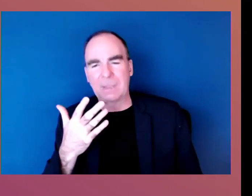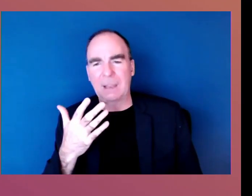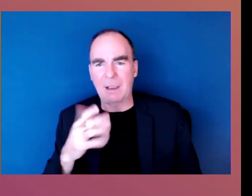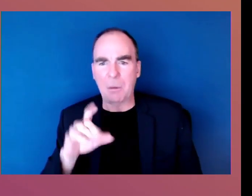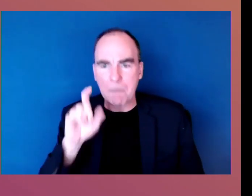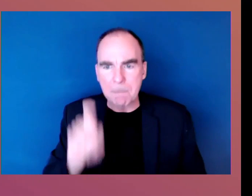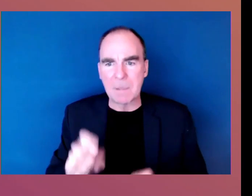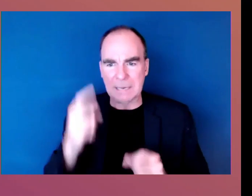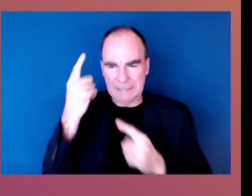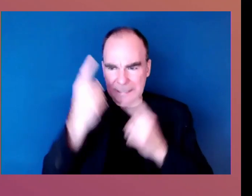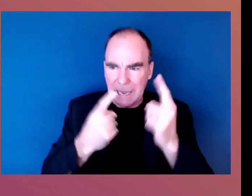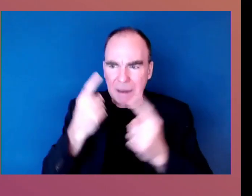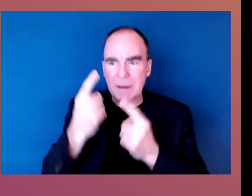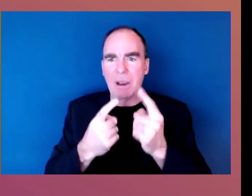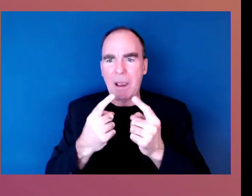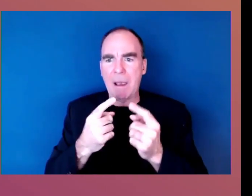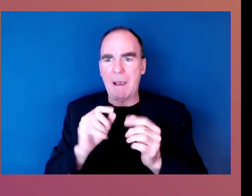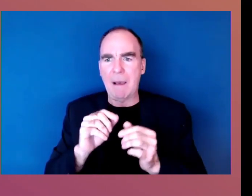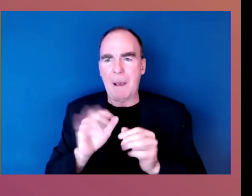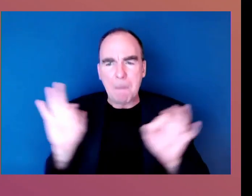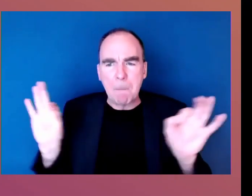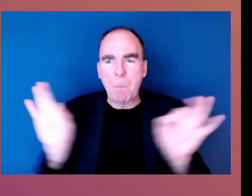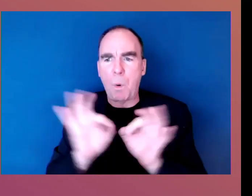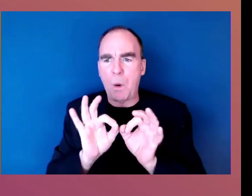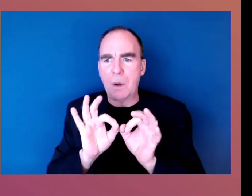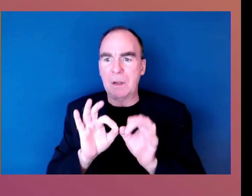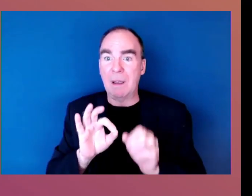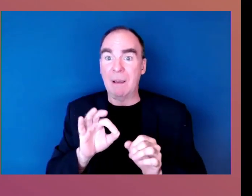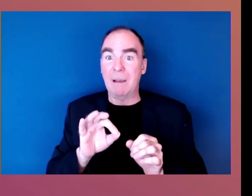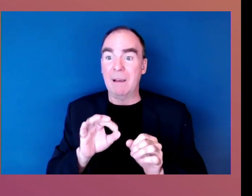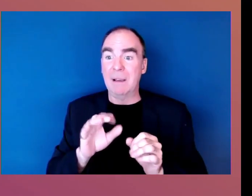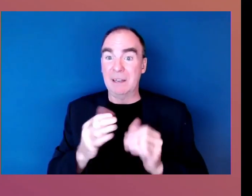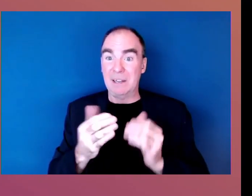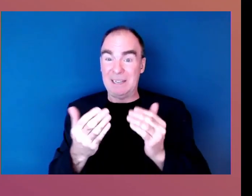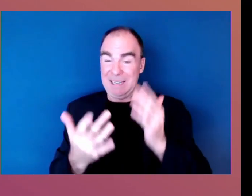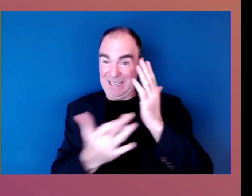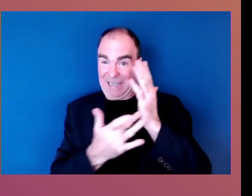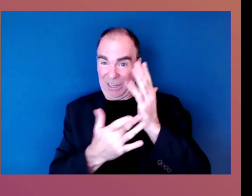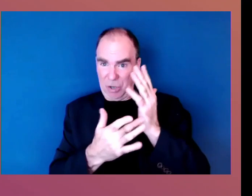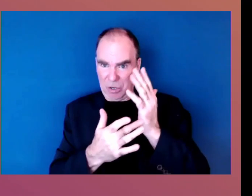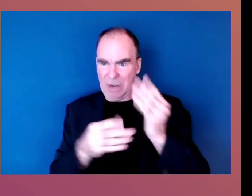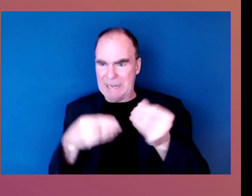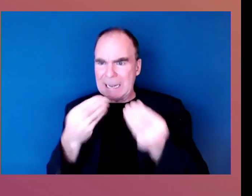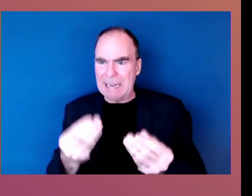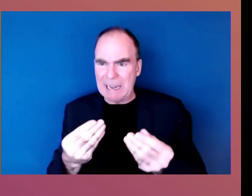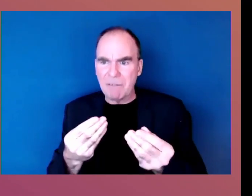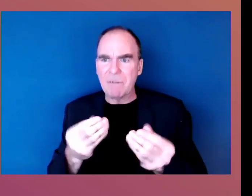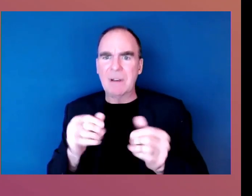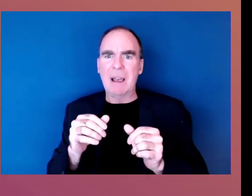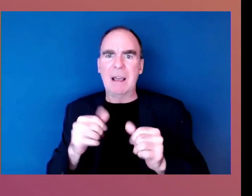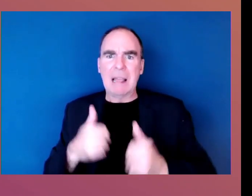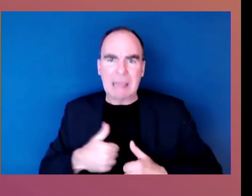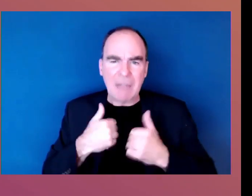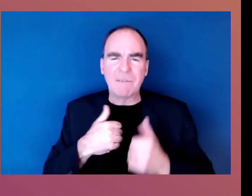missing or weaker abilities of people with disabilities using new technologies. Kyungjun studied social acceptance